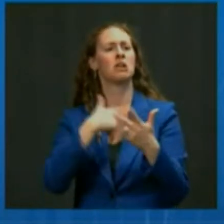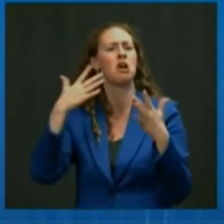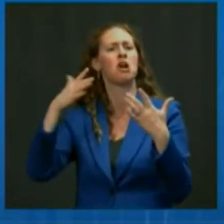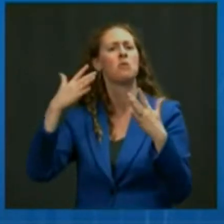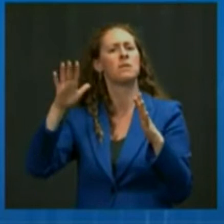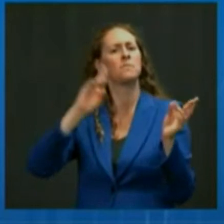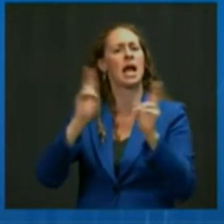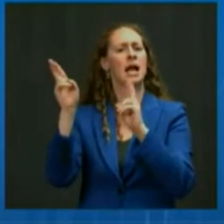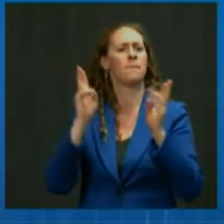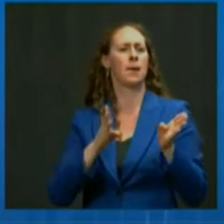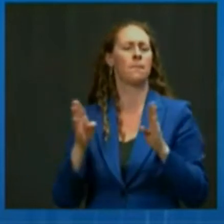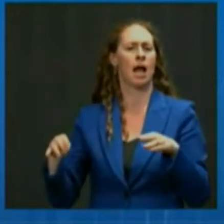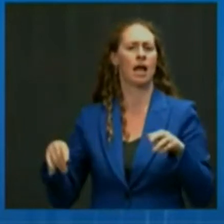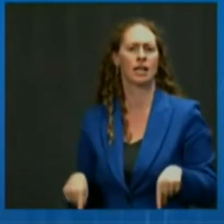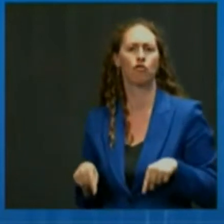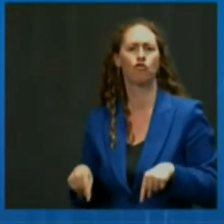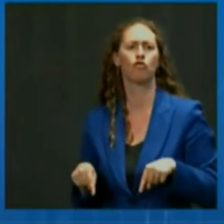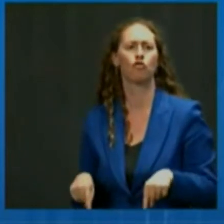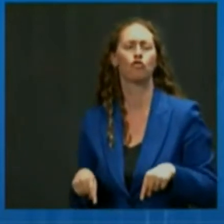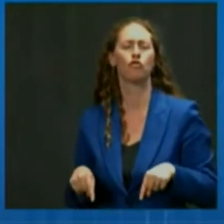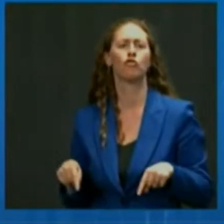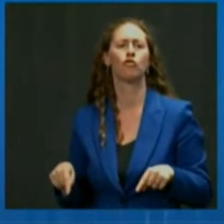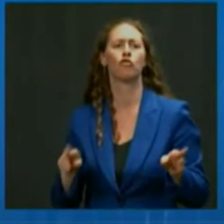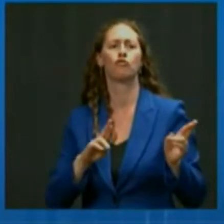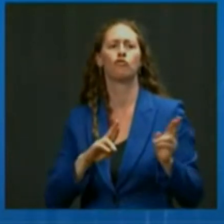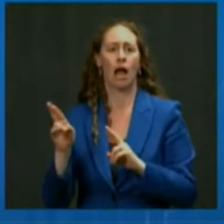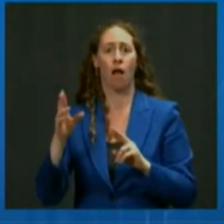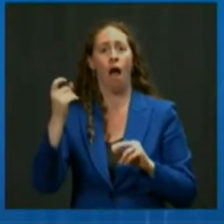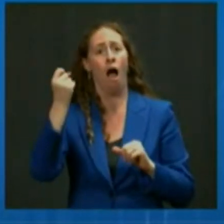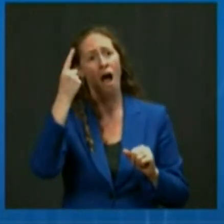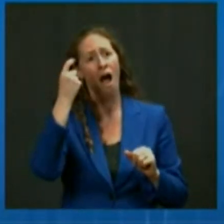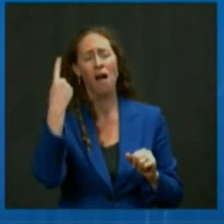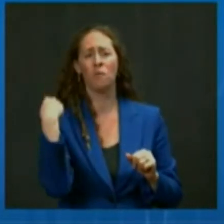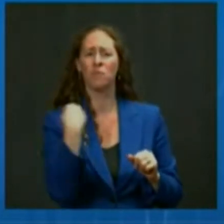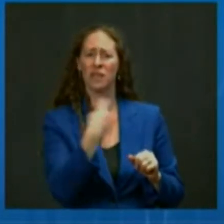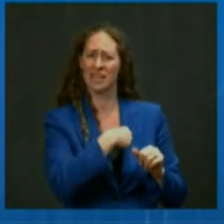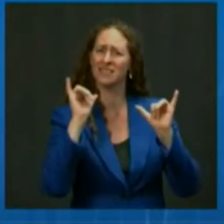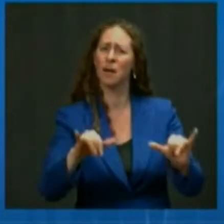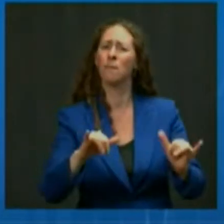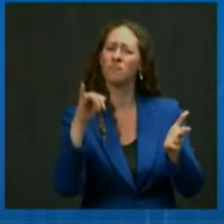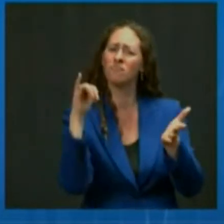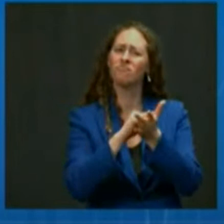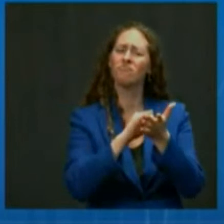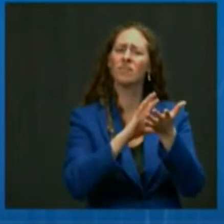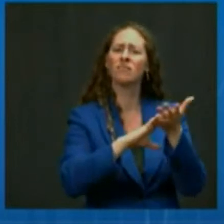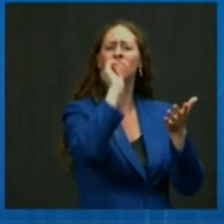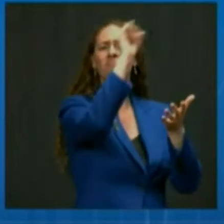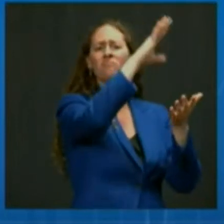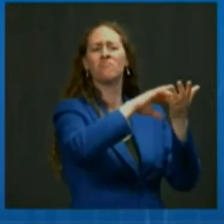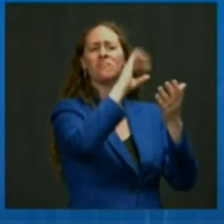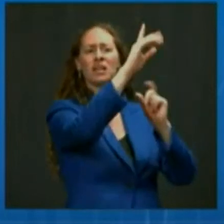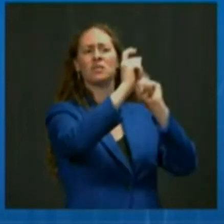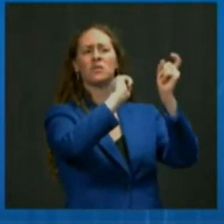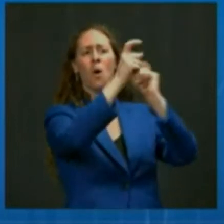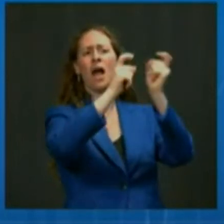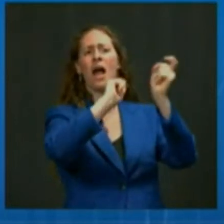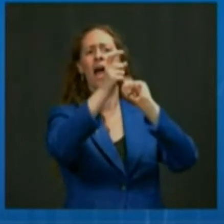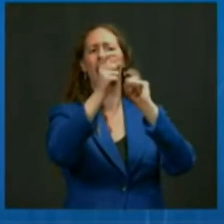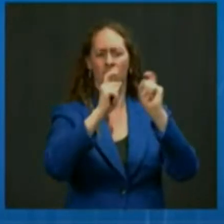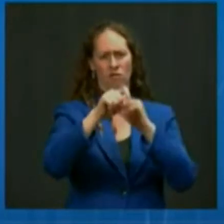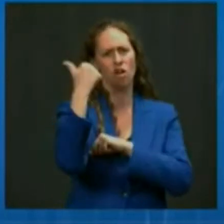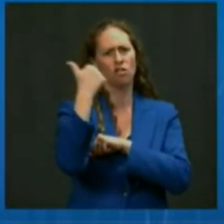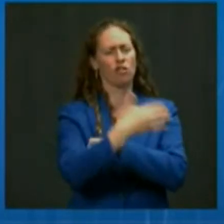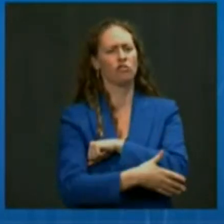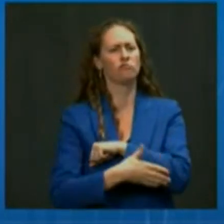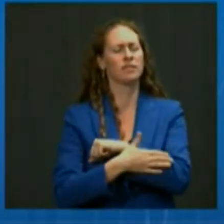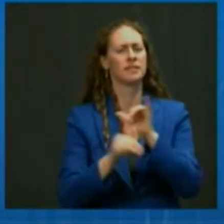And at the same time, we will be donating more than 200 million, twice that number, additional doses to other countries, on